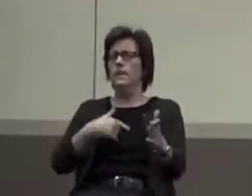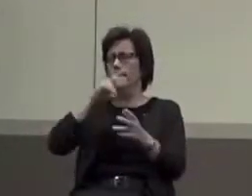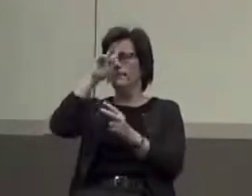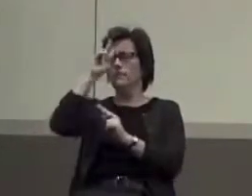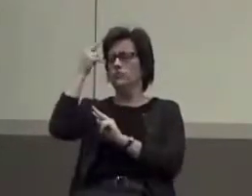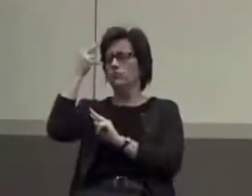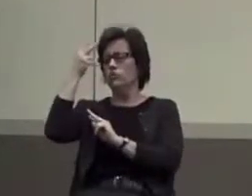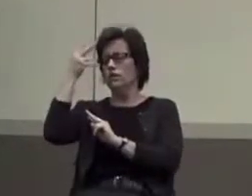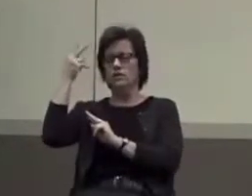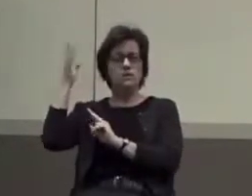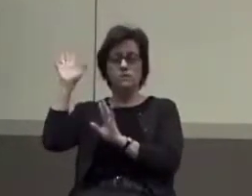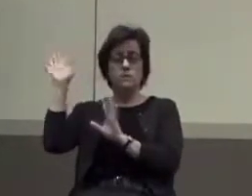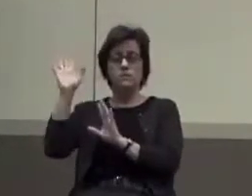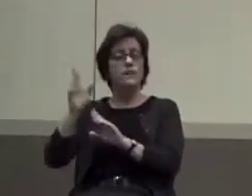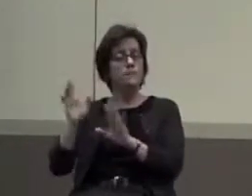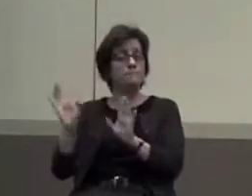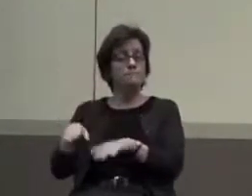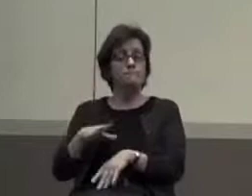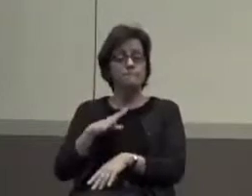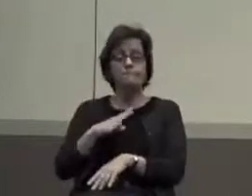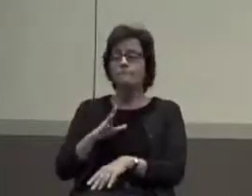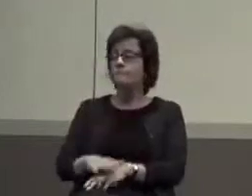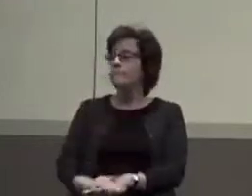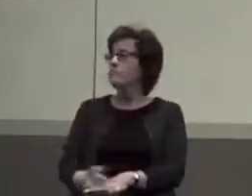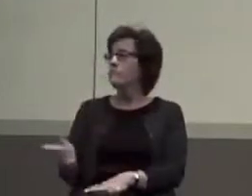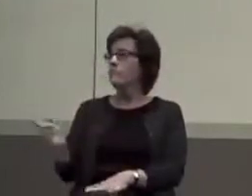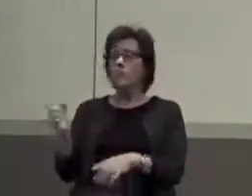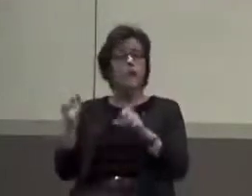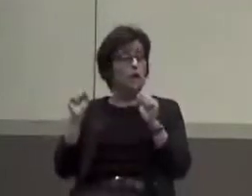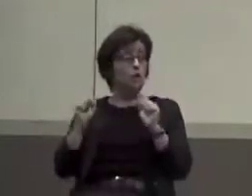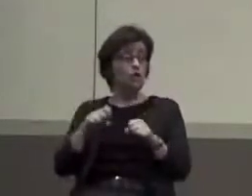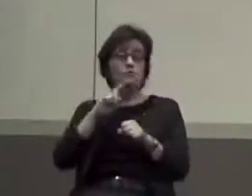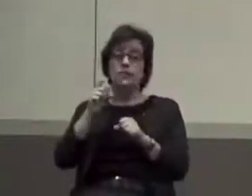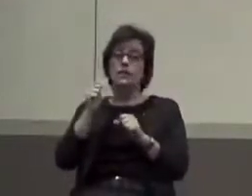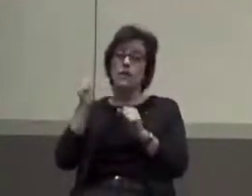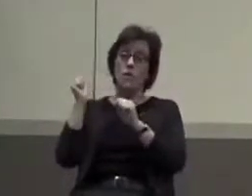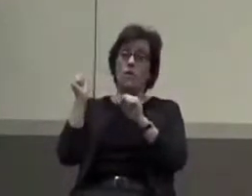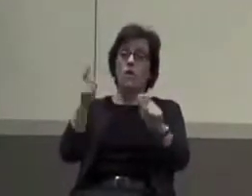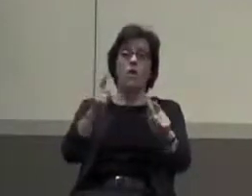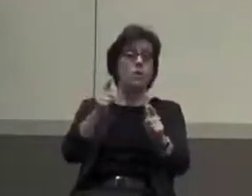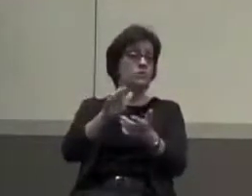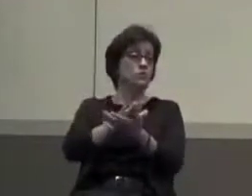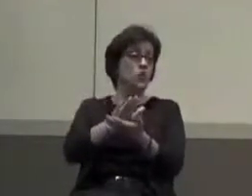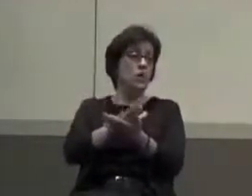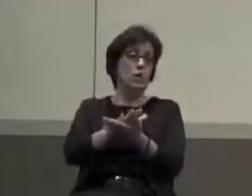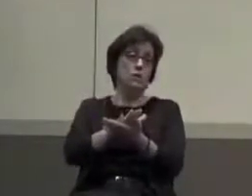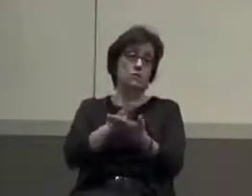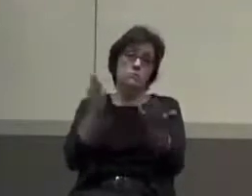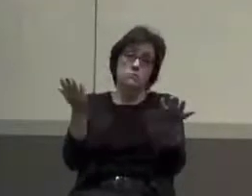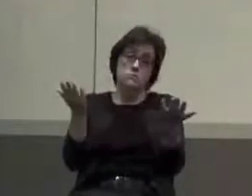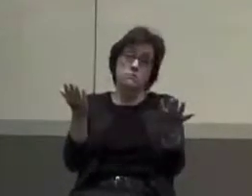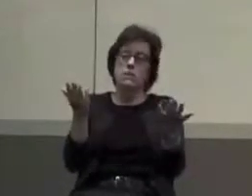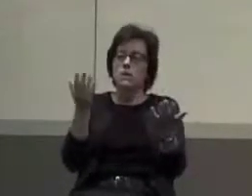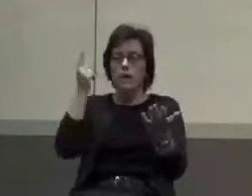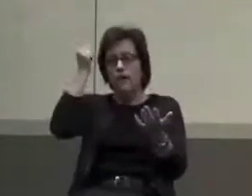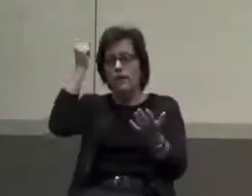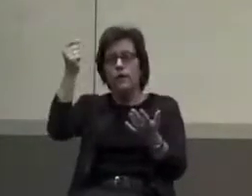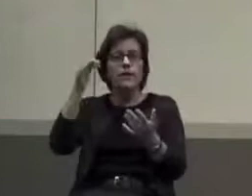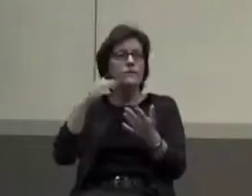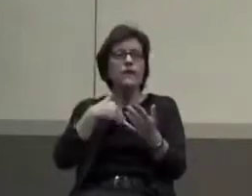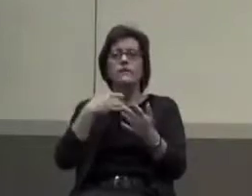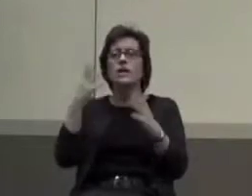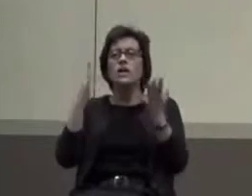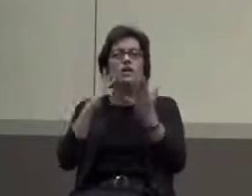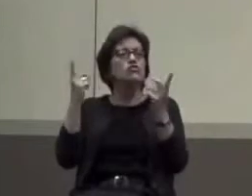that. But. No, it could be it could be every student in the school. So in theory, if you have something like gym for a day, PE for a